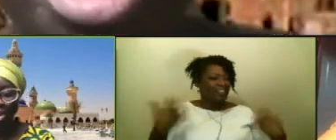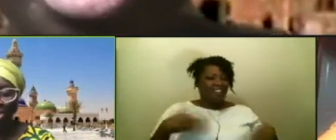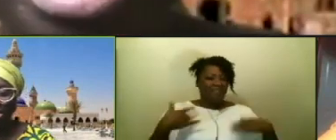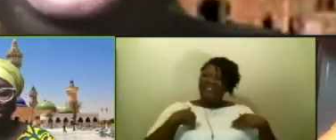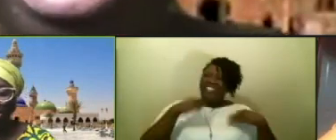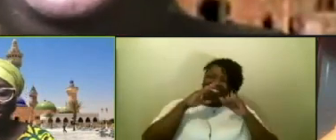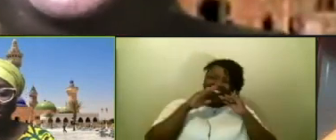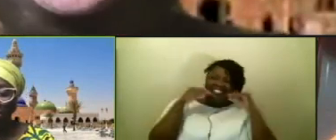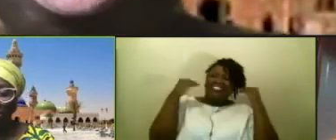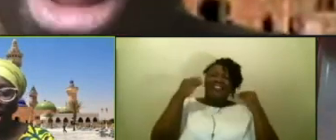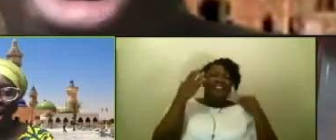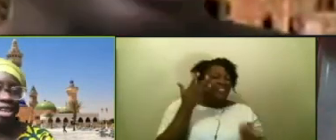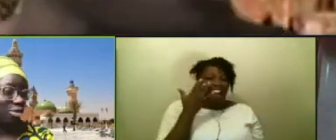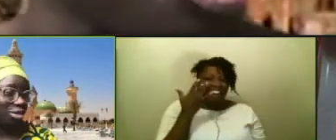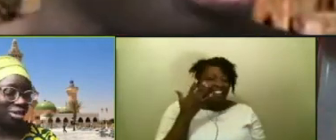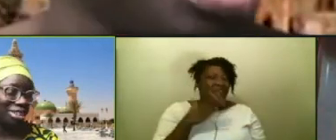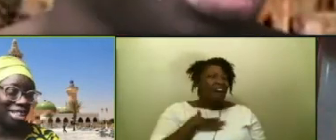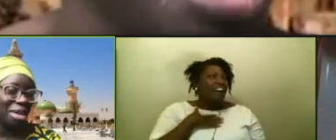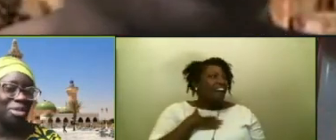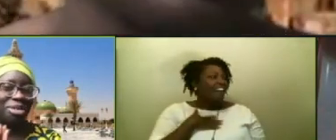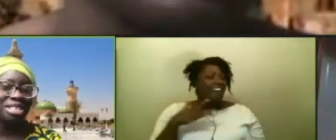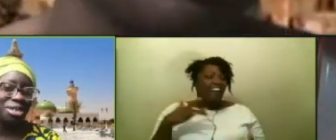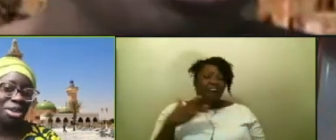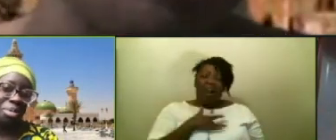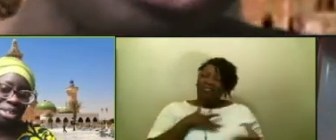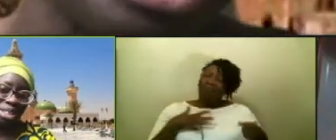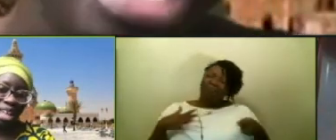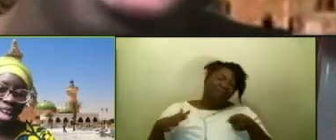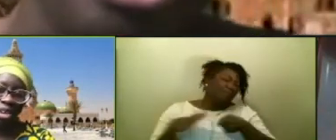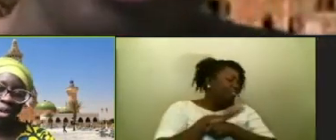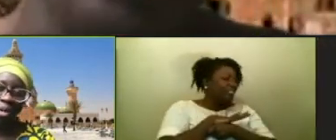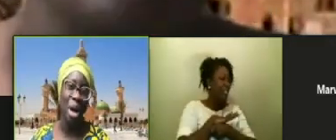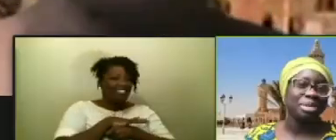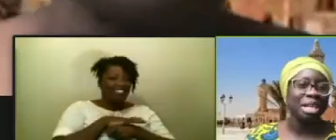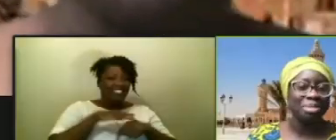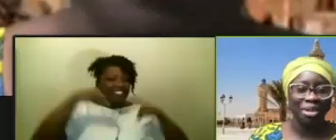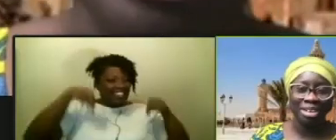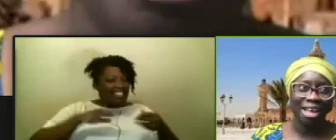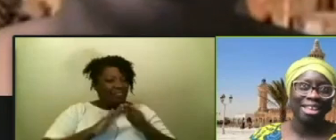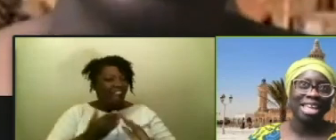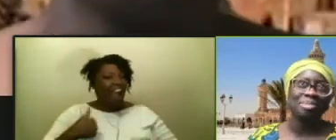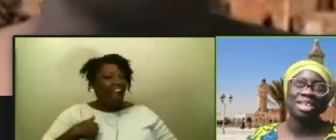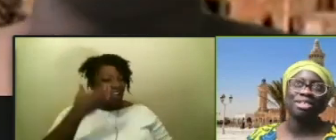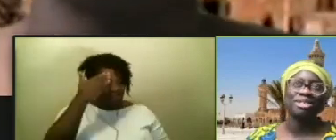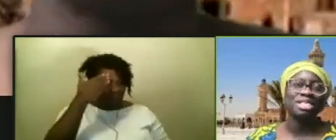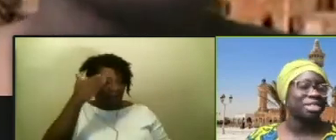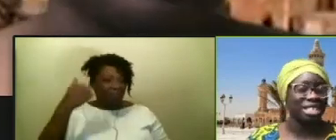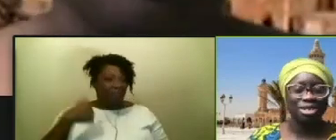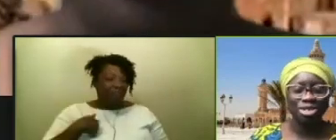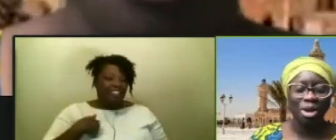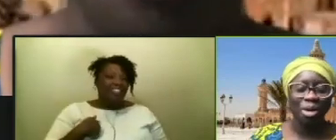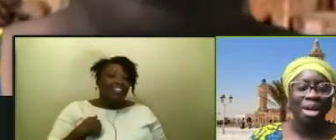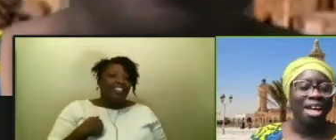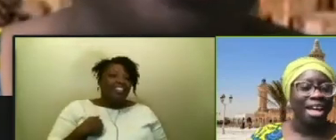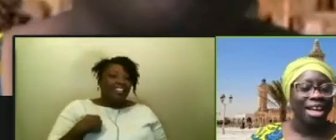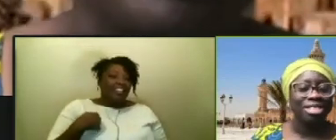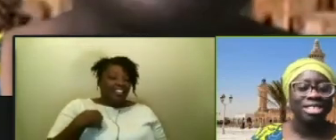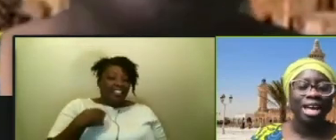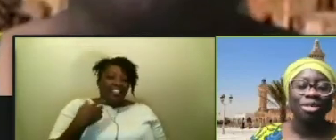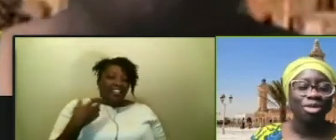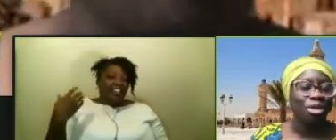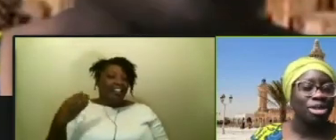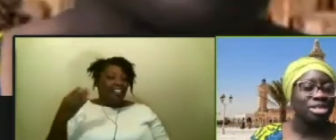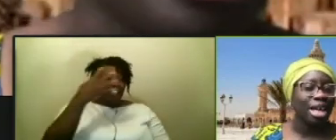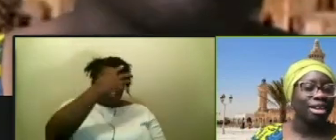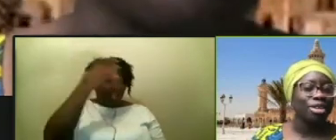smiling because my heart is full, because this is the community that I know. I'm an immigrant. I came here 17 years ago. And these